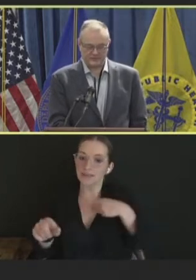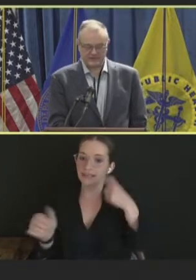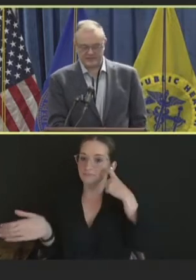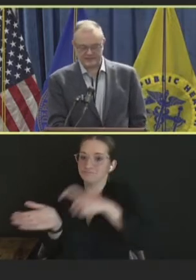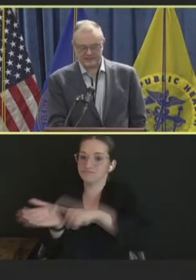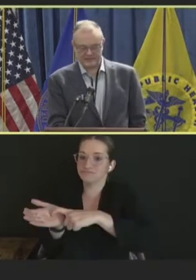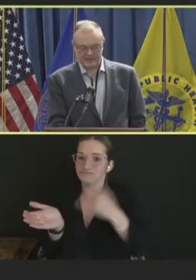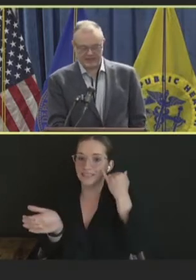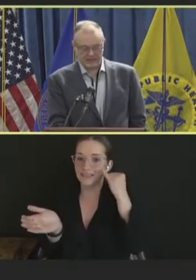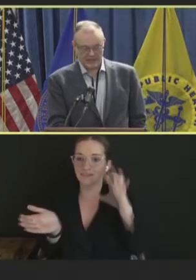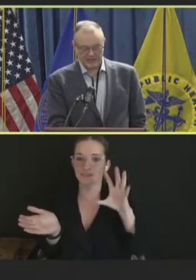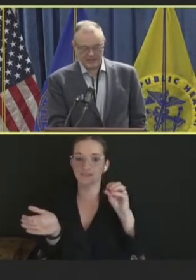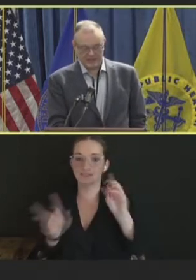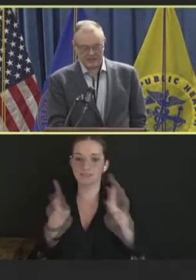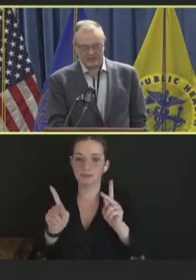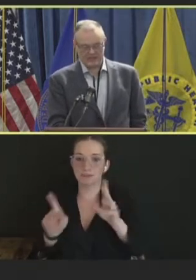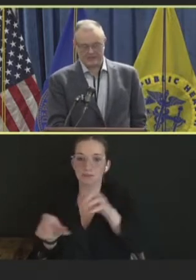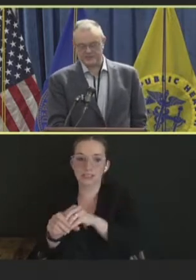adverse event of of